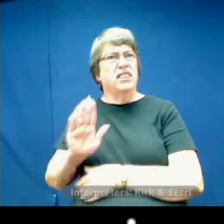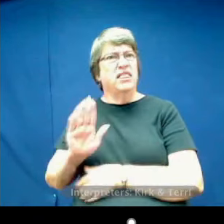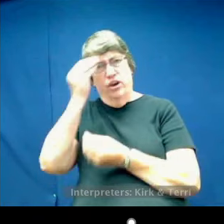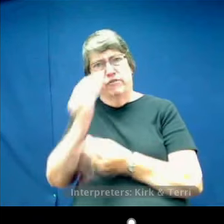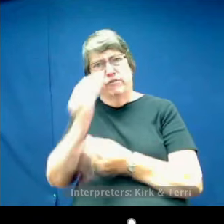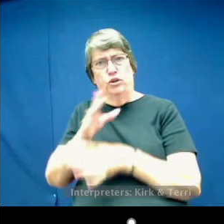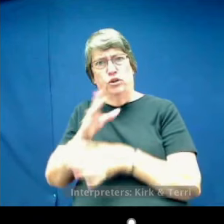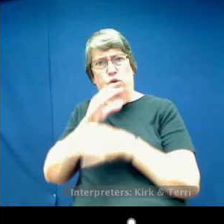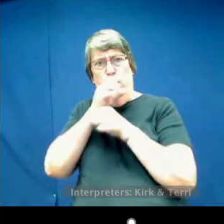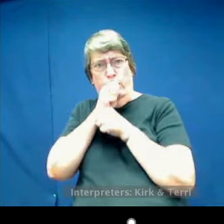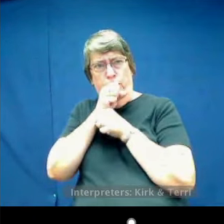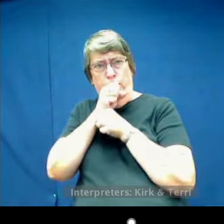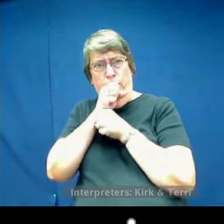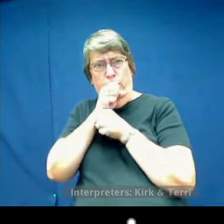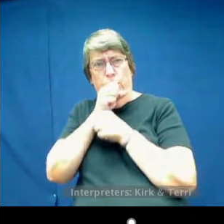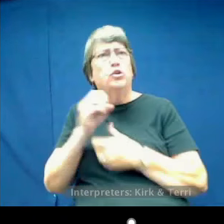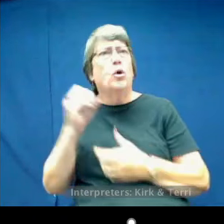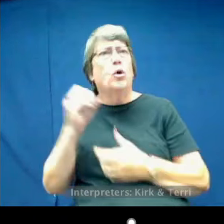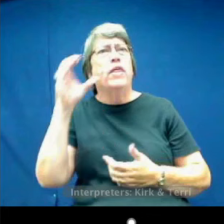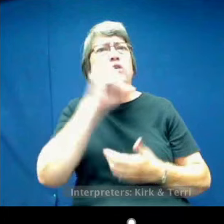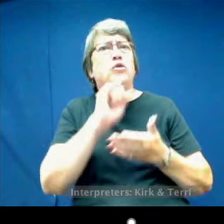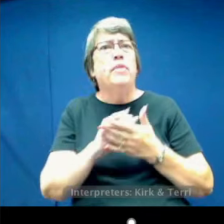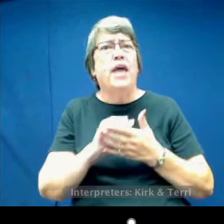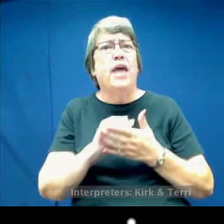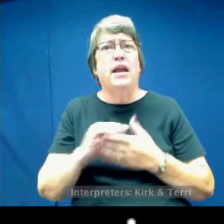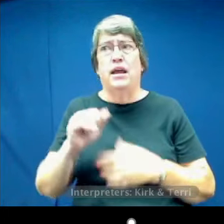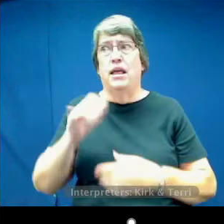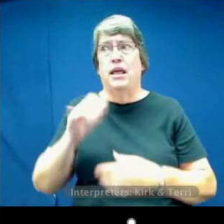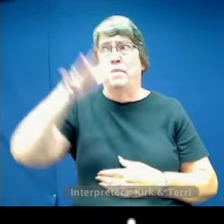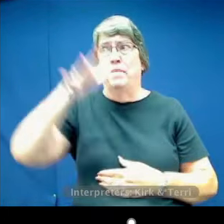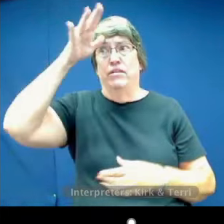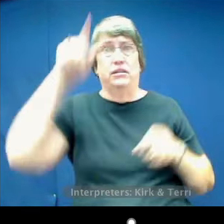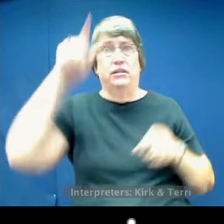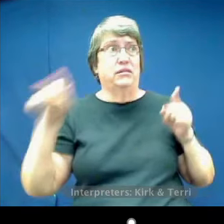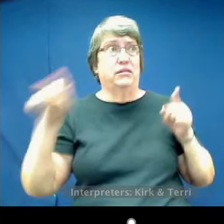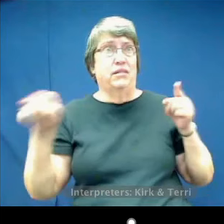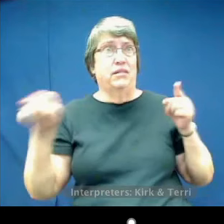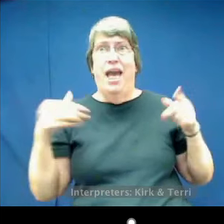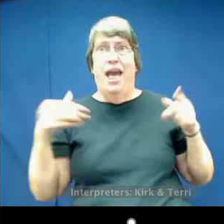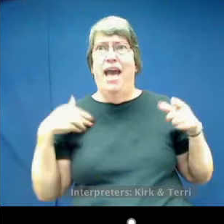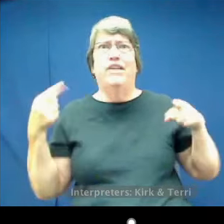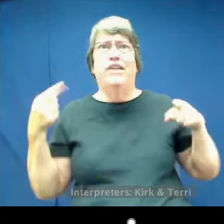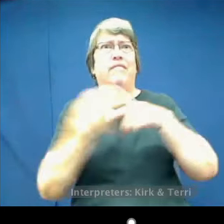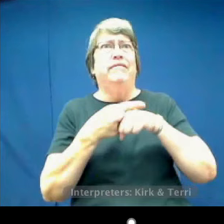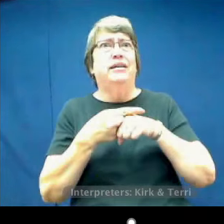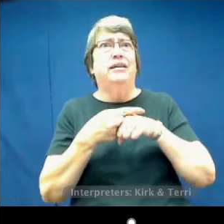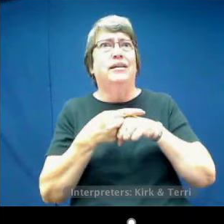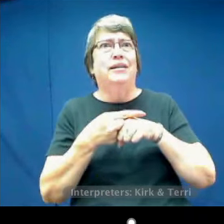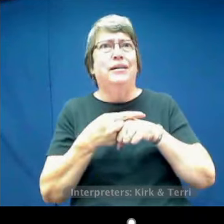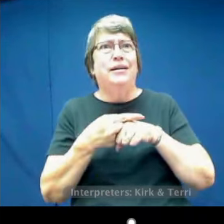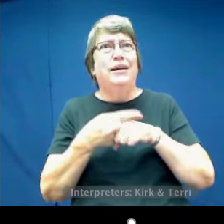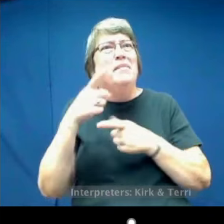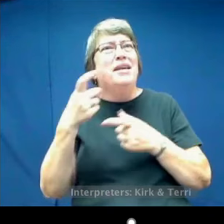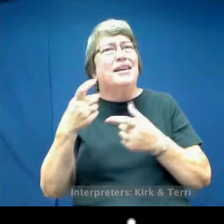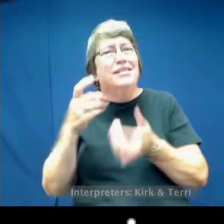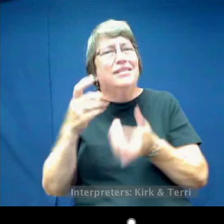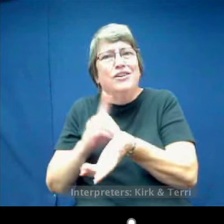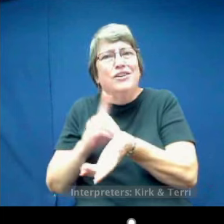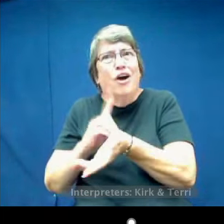parent has a conflict of interest in trying to make that, waive that